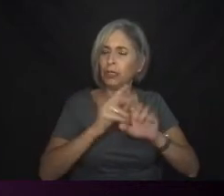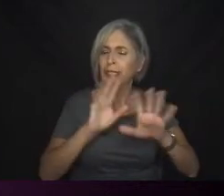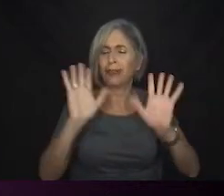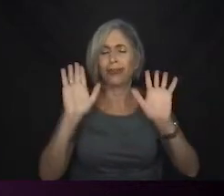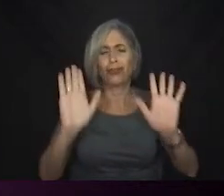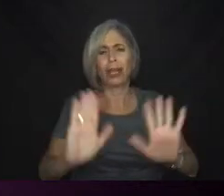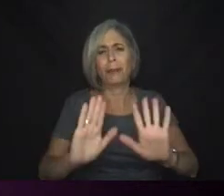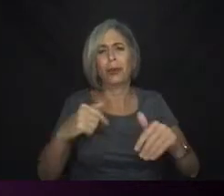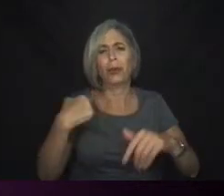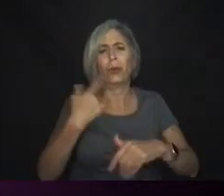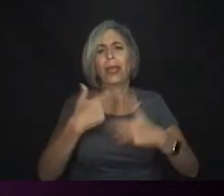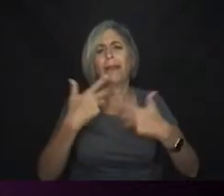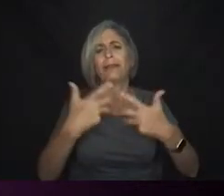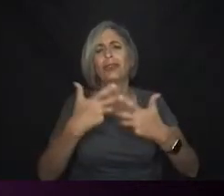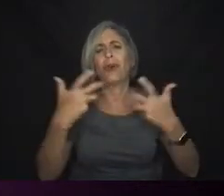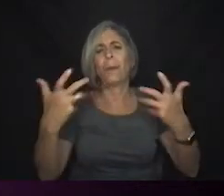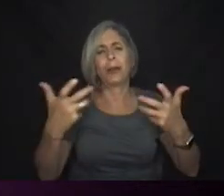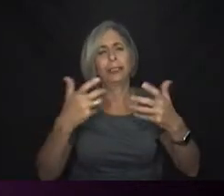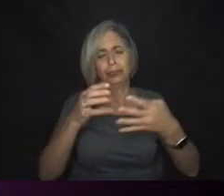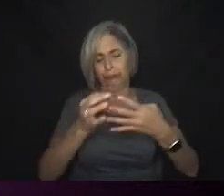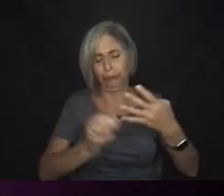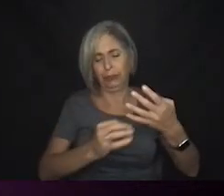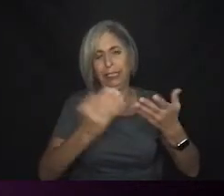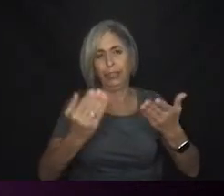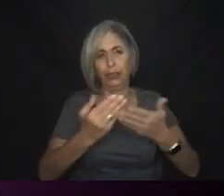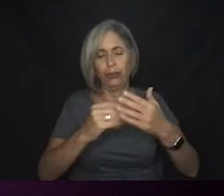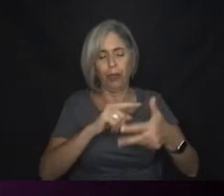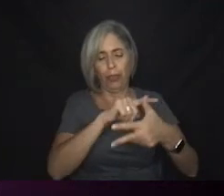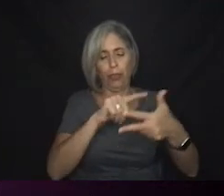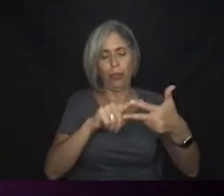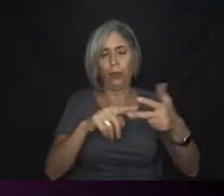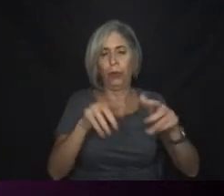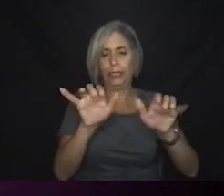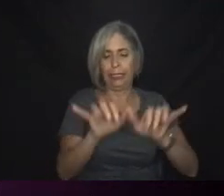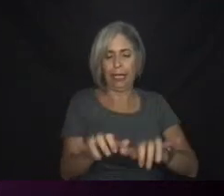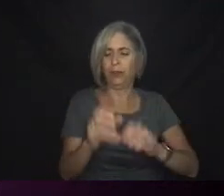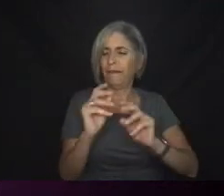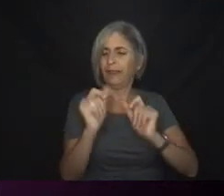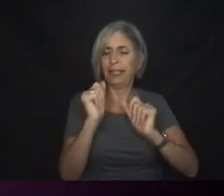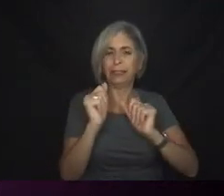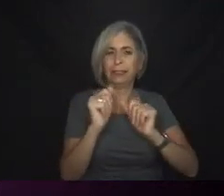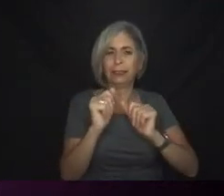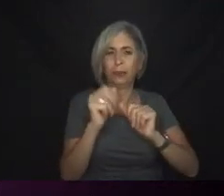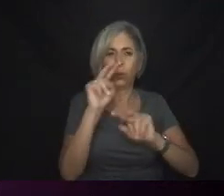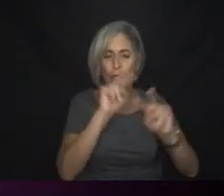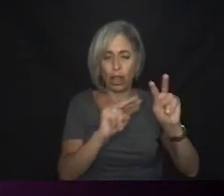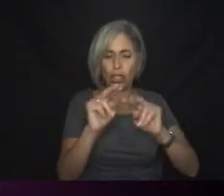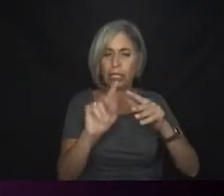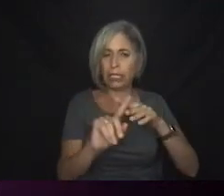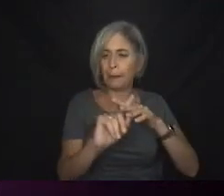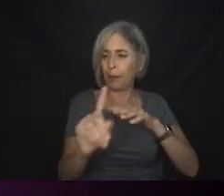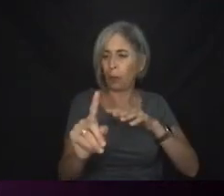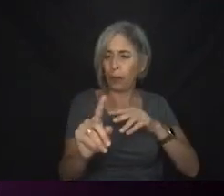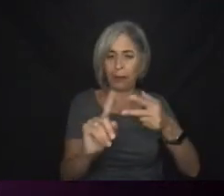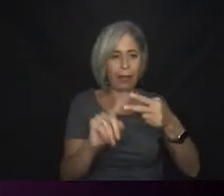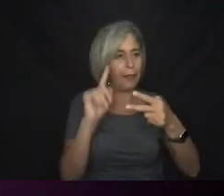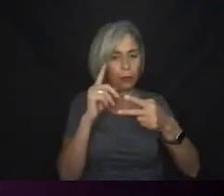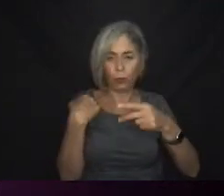have love here. So we looked at routing at 3 levels of scale in minutes. I think we can. We looked at deployment.